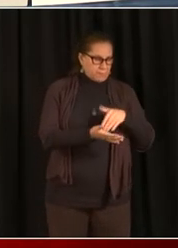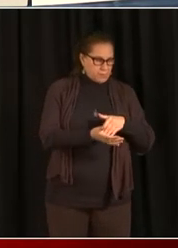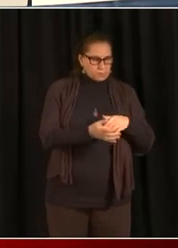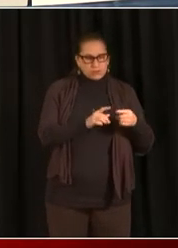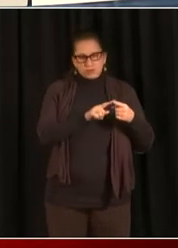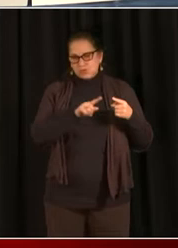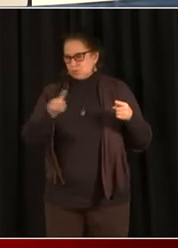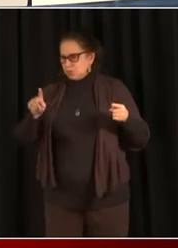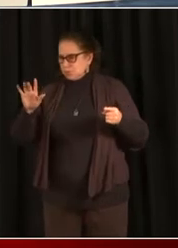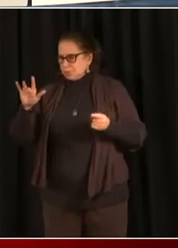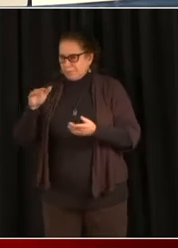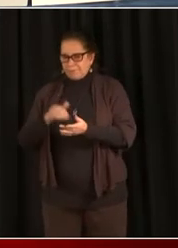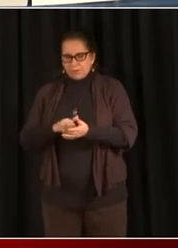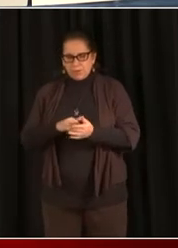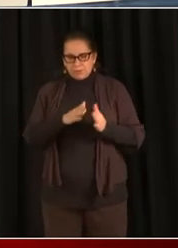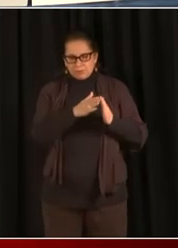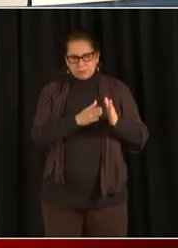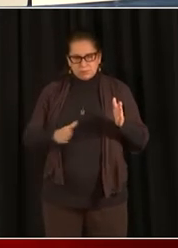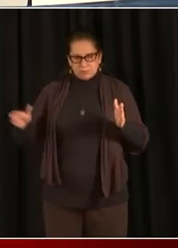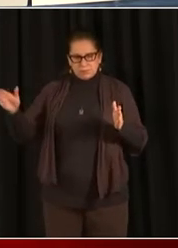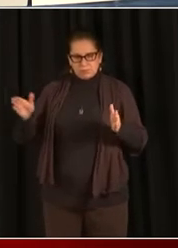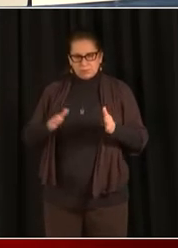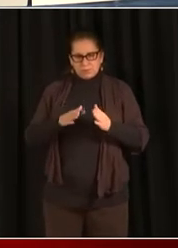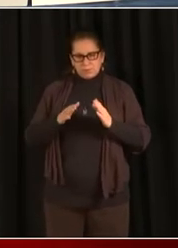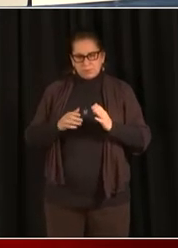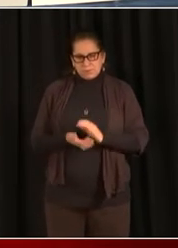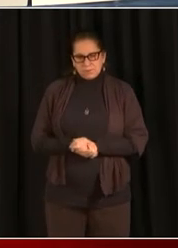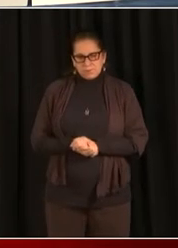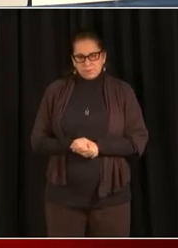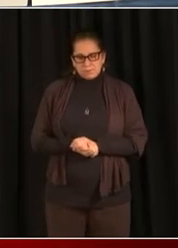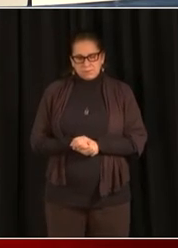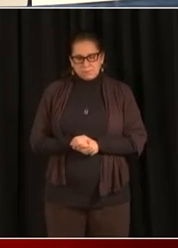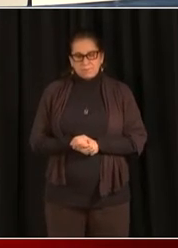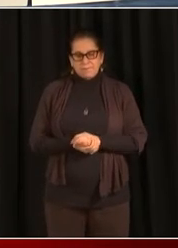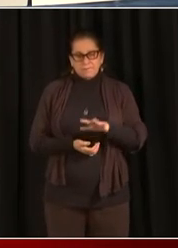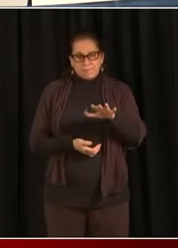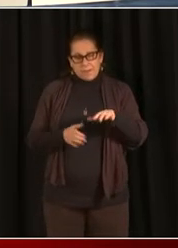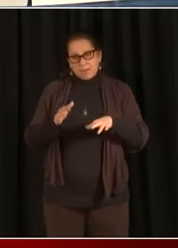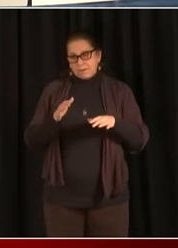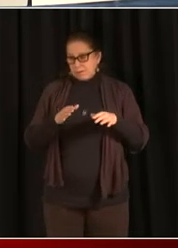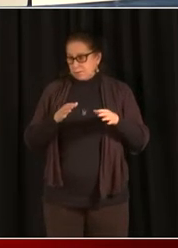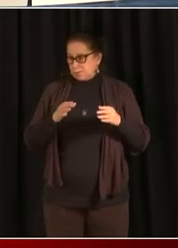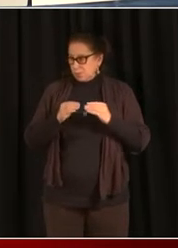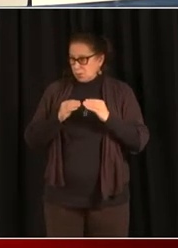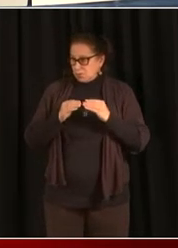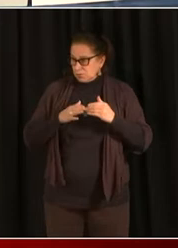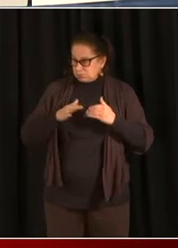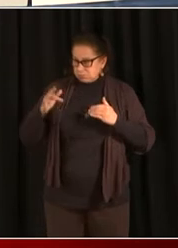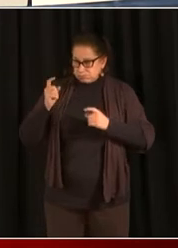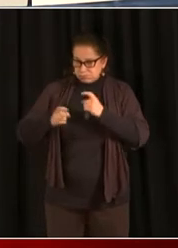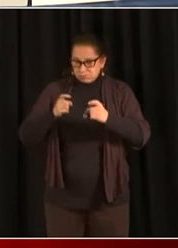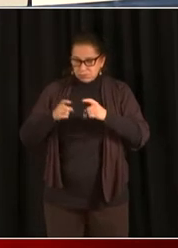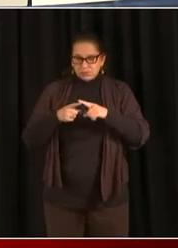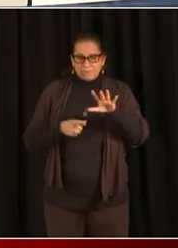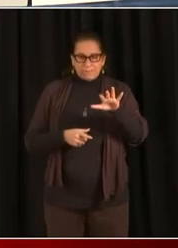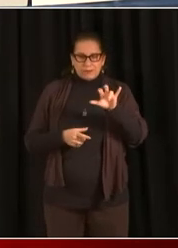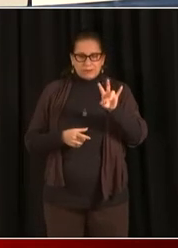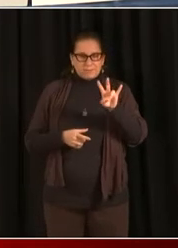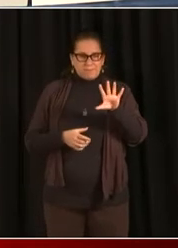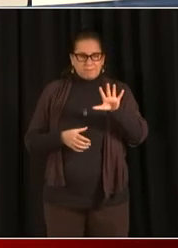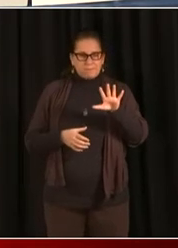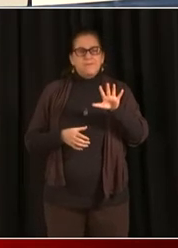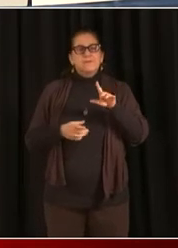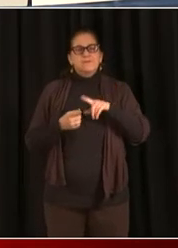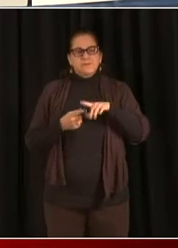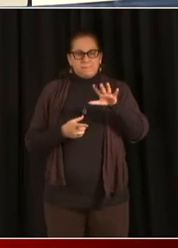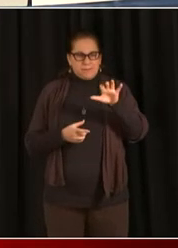award upwards of at least $575. That is not a hard and fast number. But as applications continue to roll